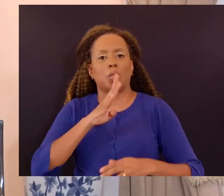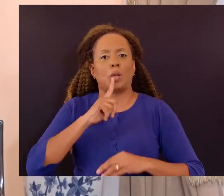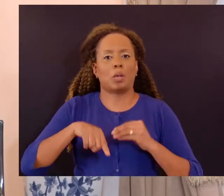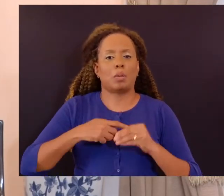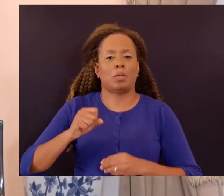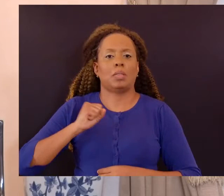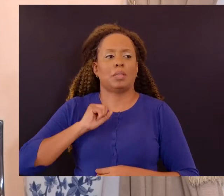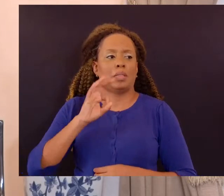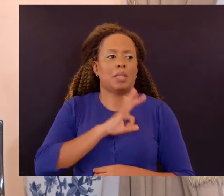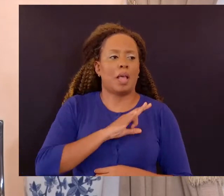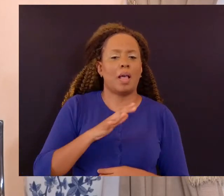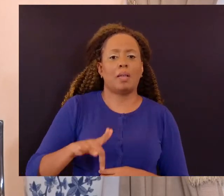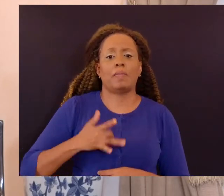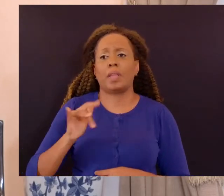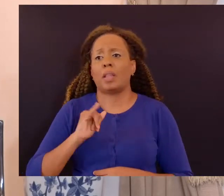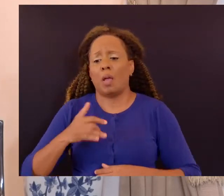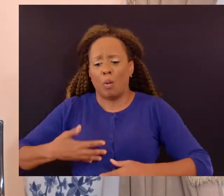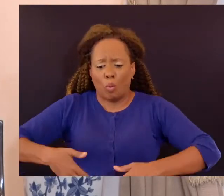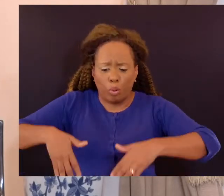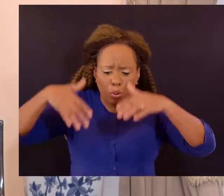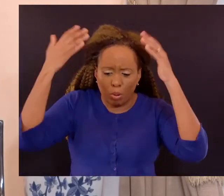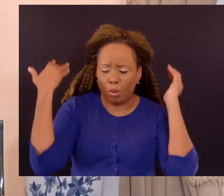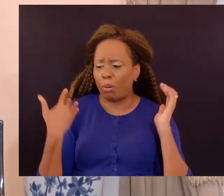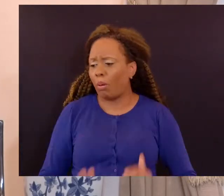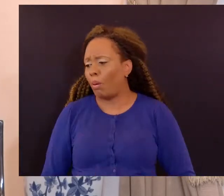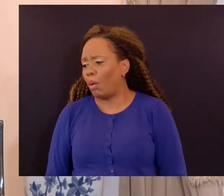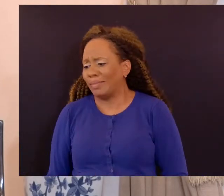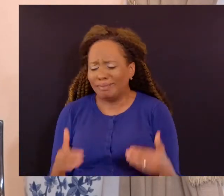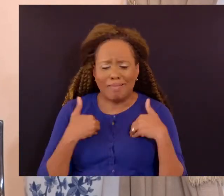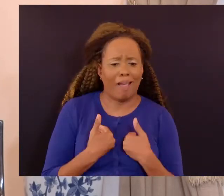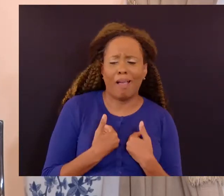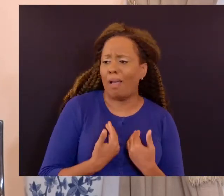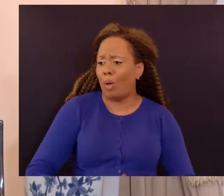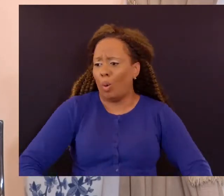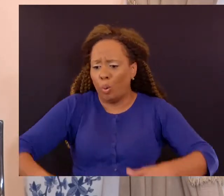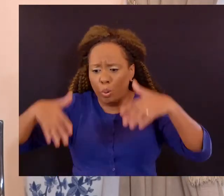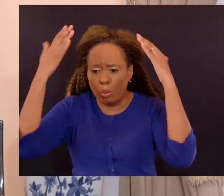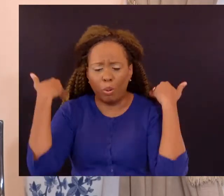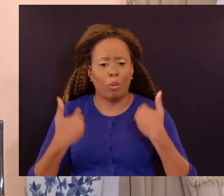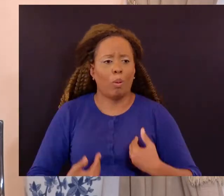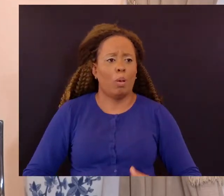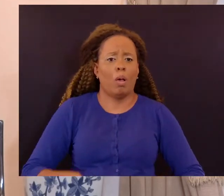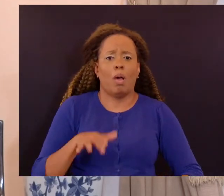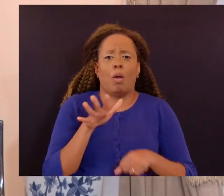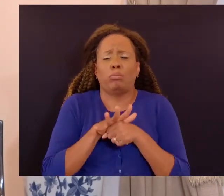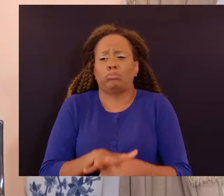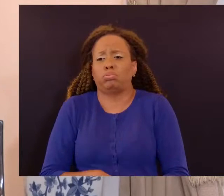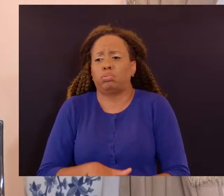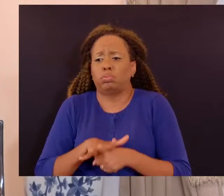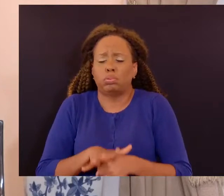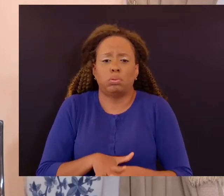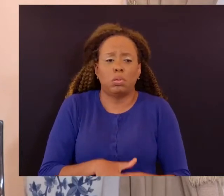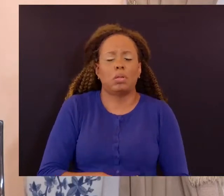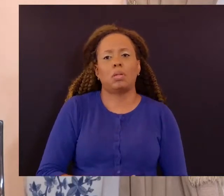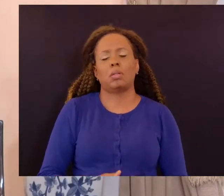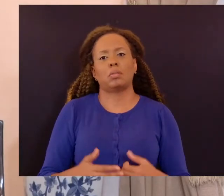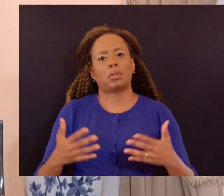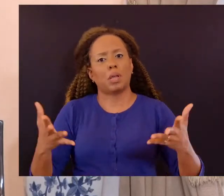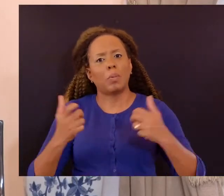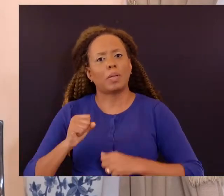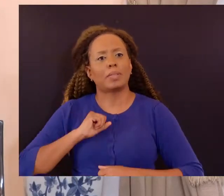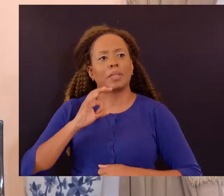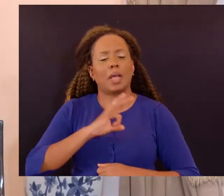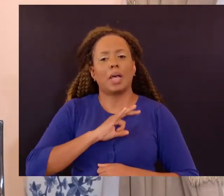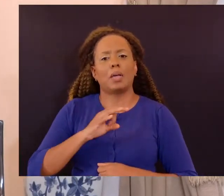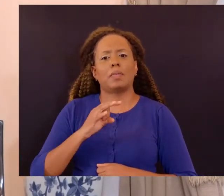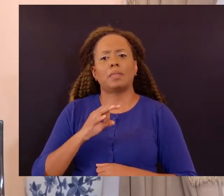this through trying to have different interventions for our teachers to have opportunities for them to talk about what they are